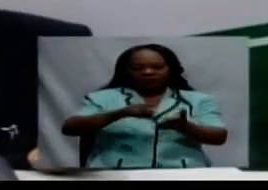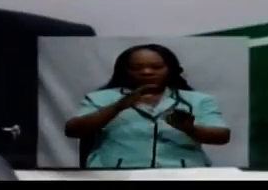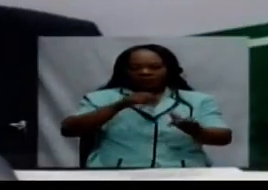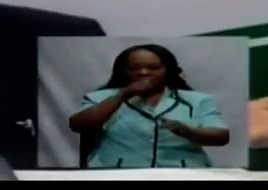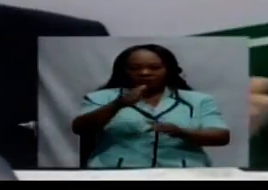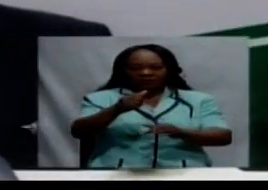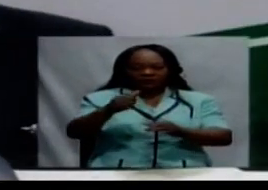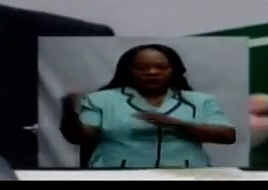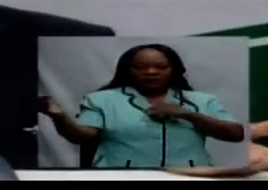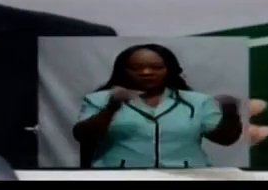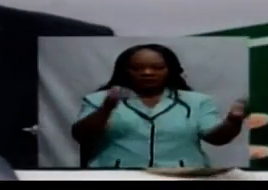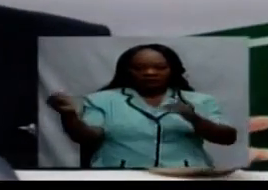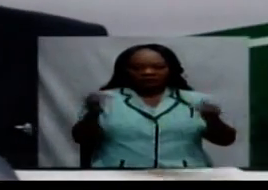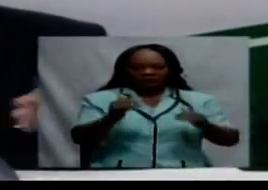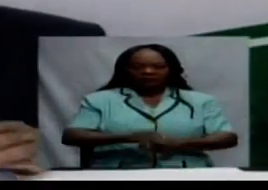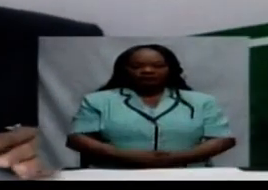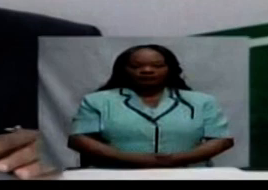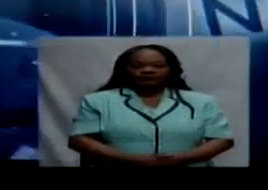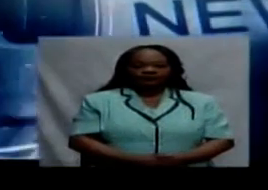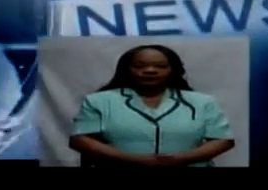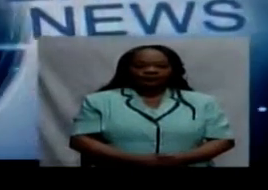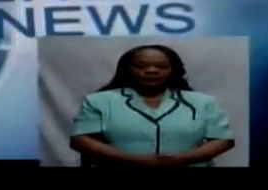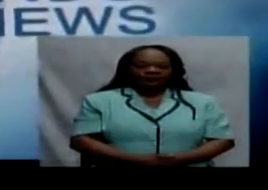be politicized.